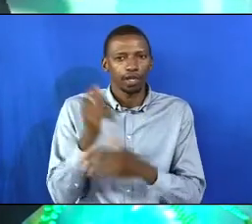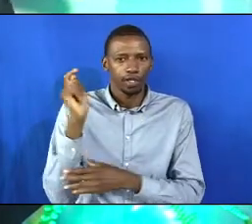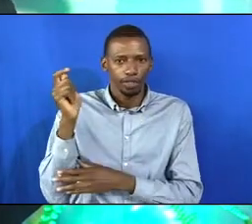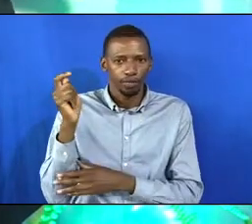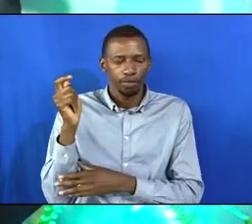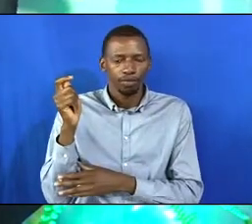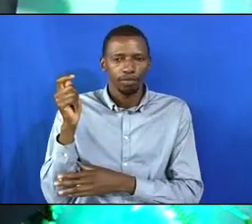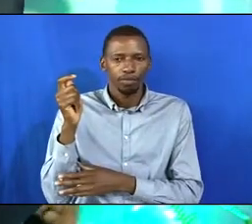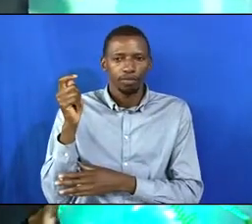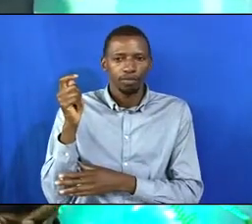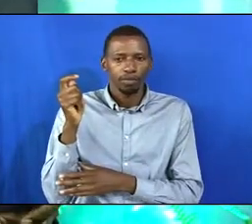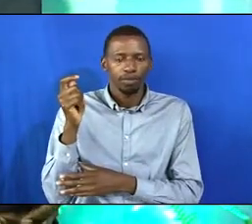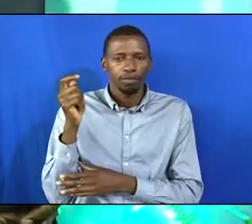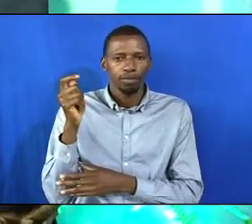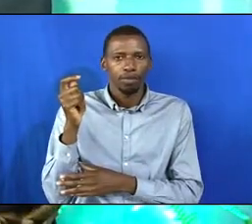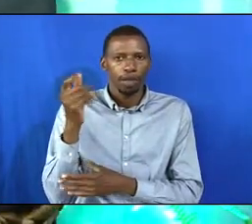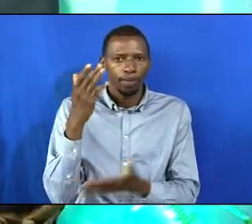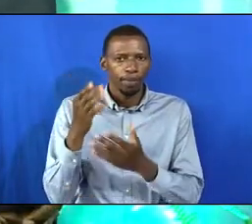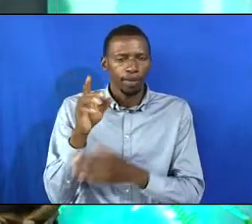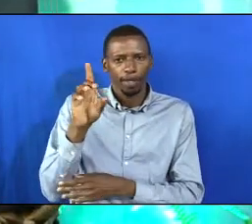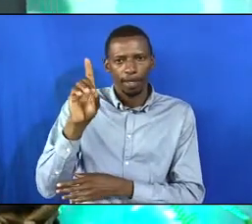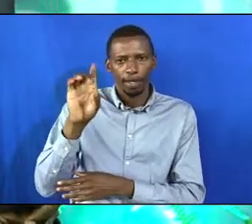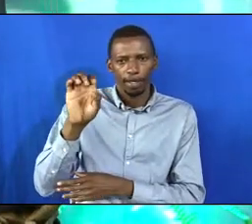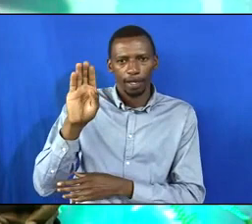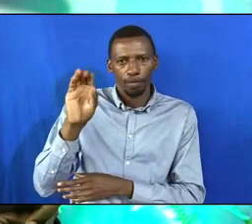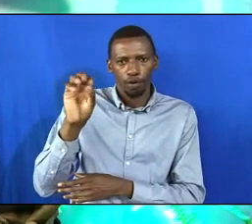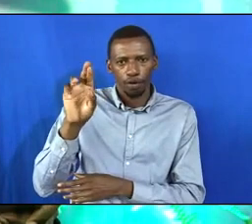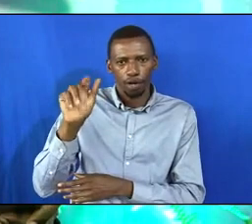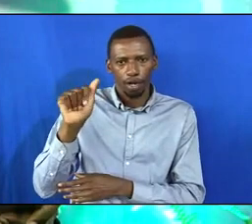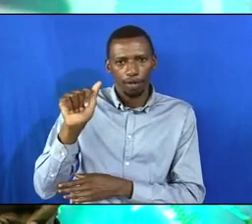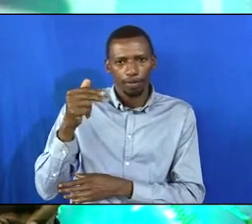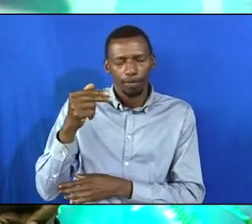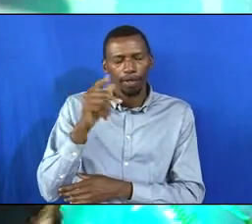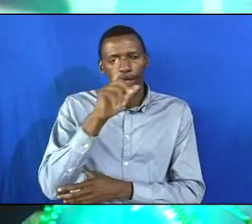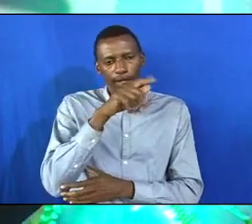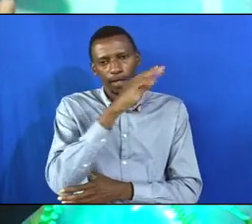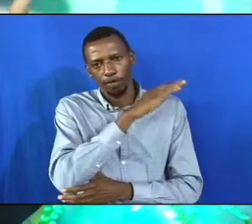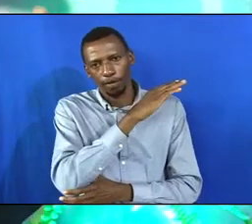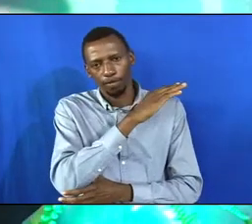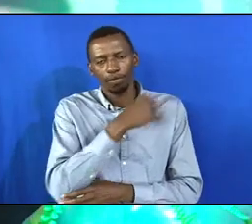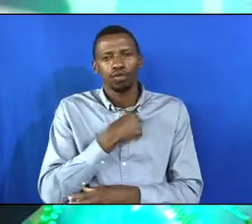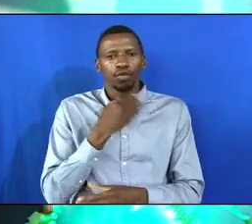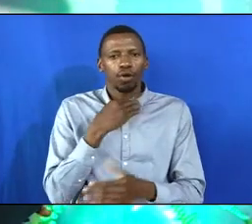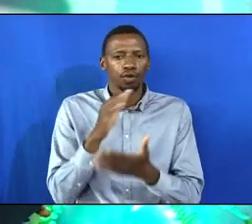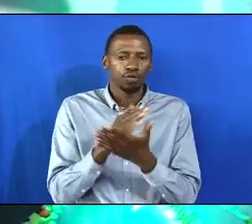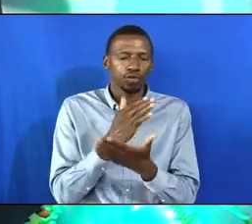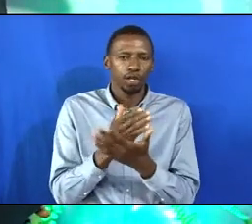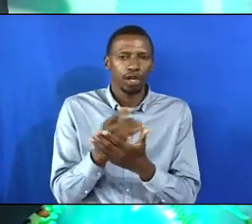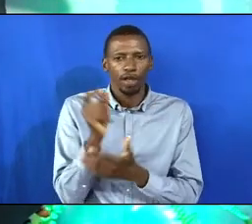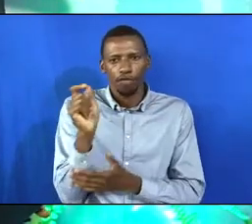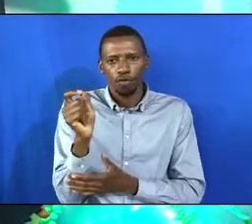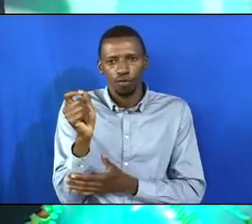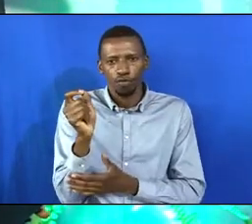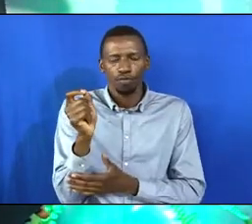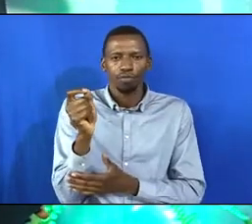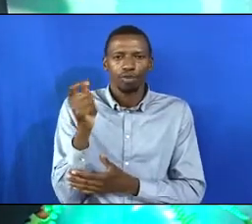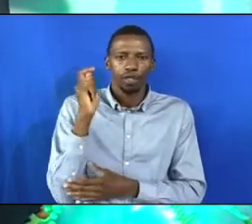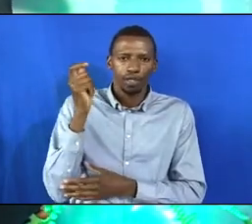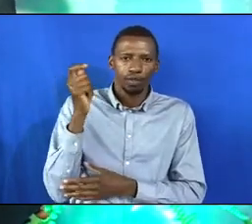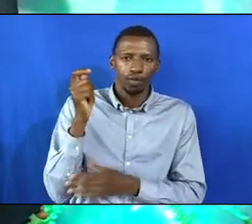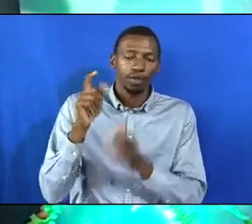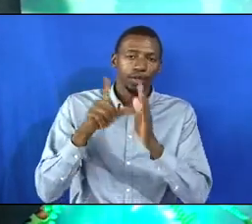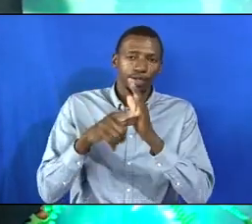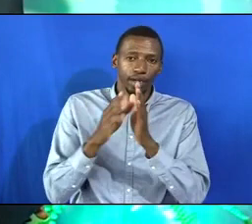in the afternoon. Maybe she's not close by here. I want to share two testimonies. Then after that, we'll pray and I'll preach. But